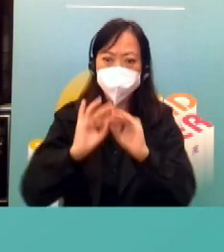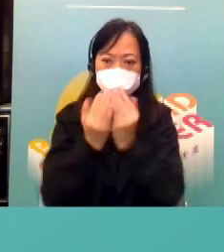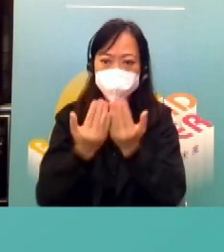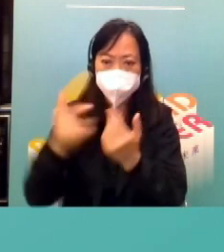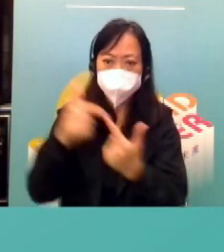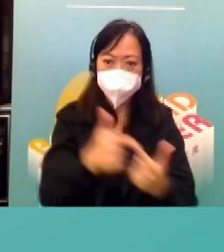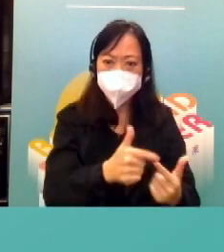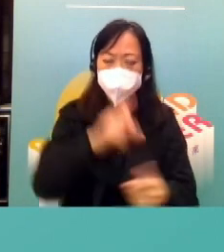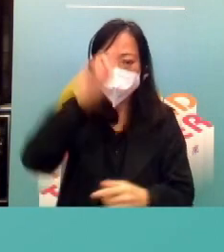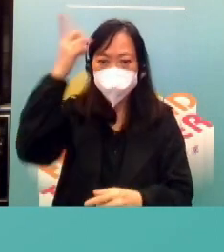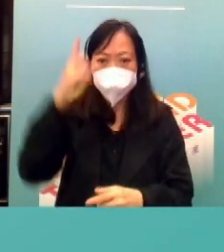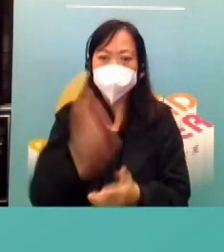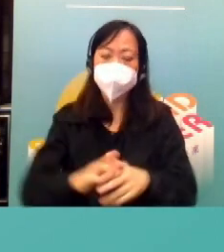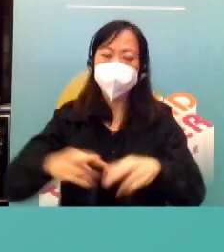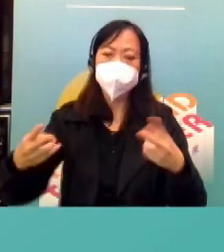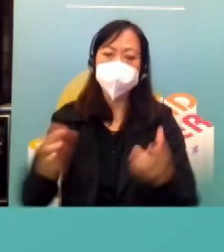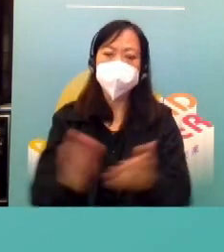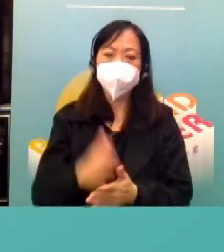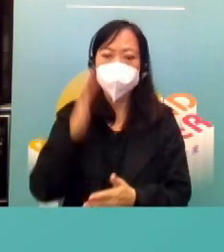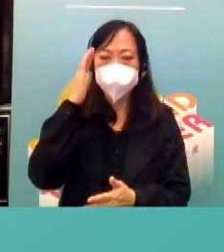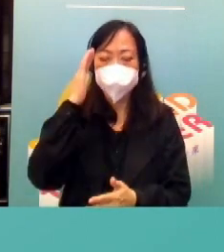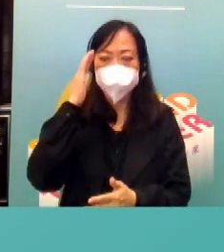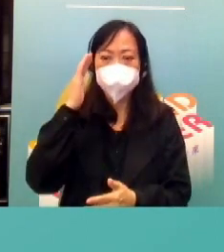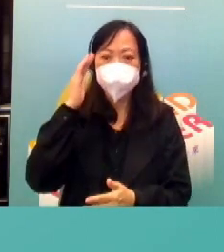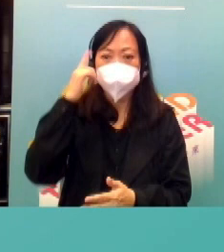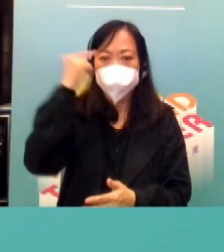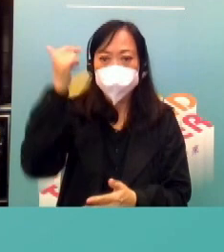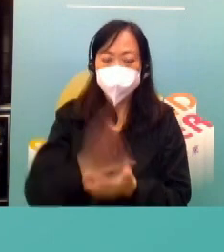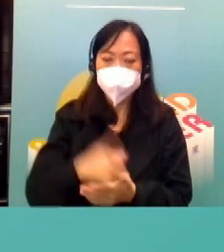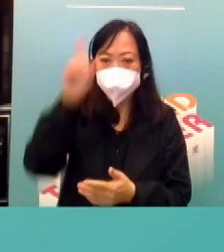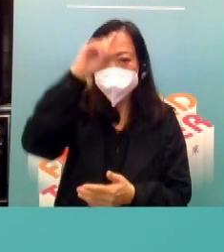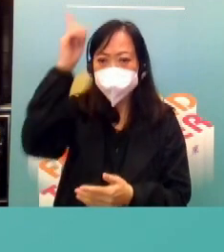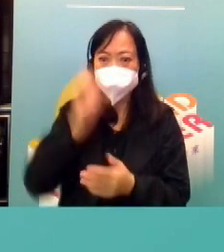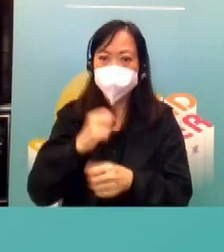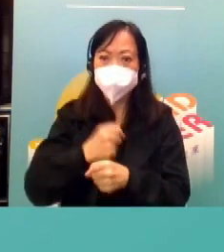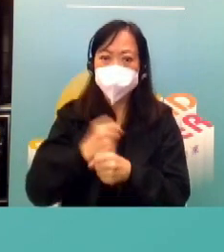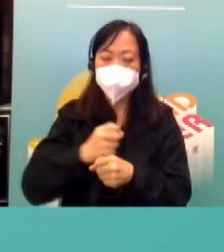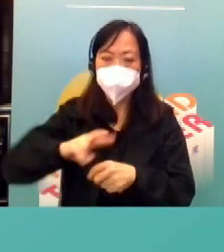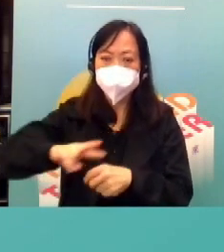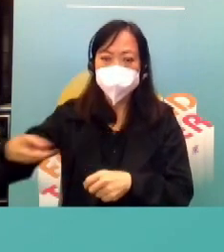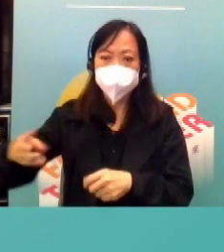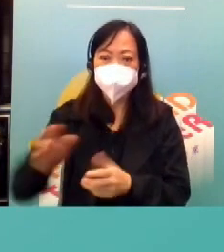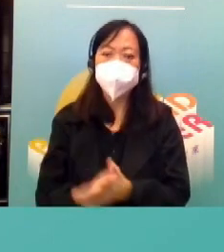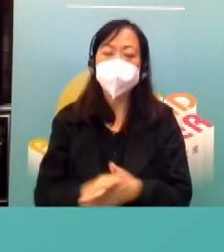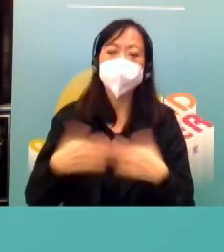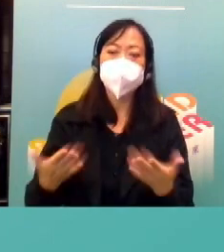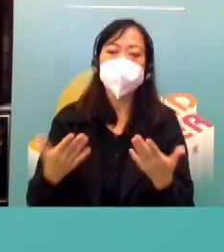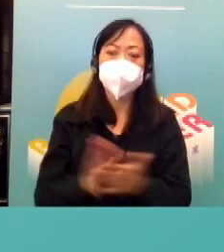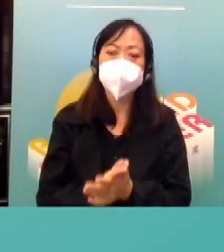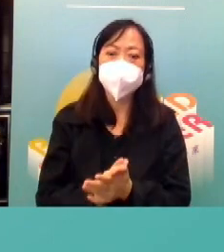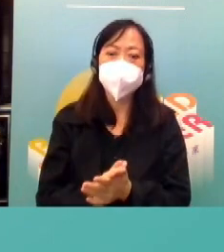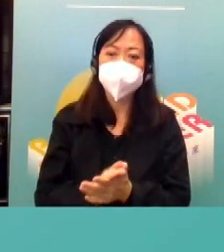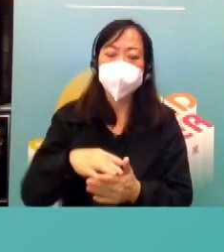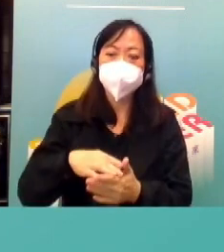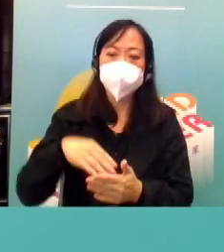we can achieve a more sustainable planet is through championing more circular economy business models. So by circular